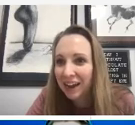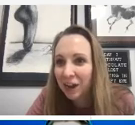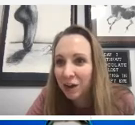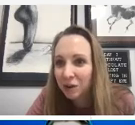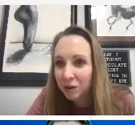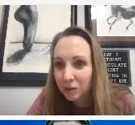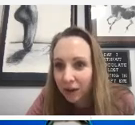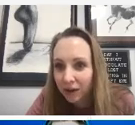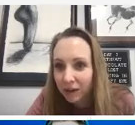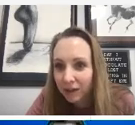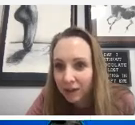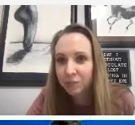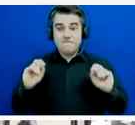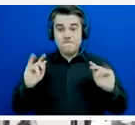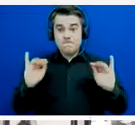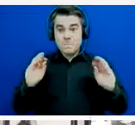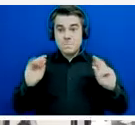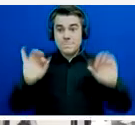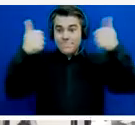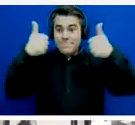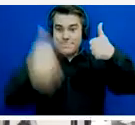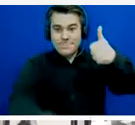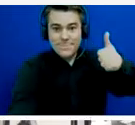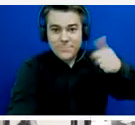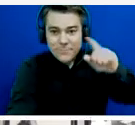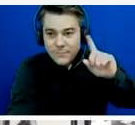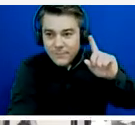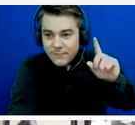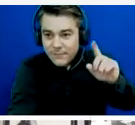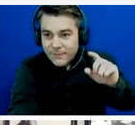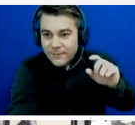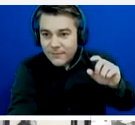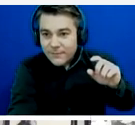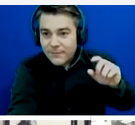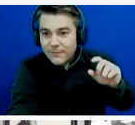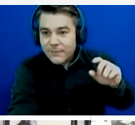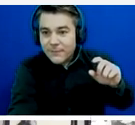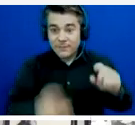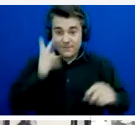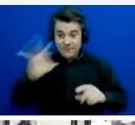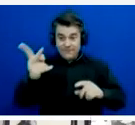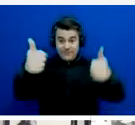And now I can spotlight. Was that good?